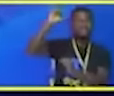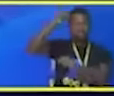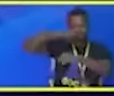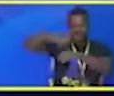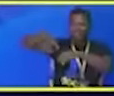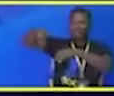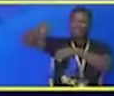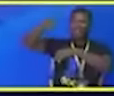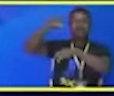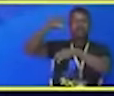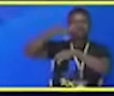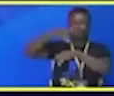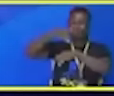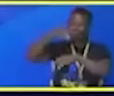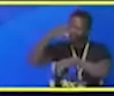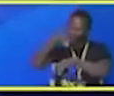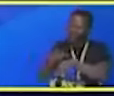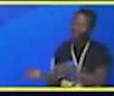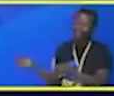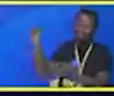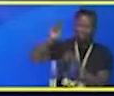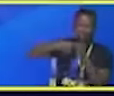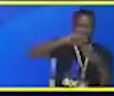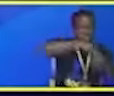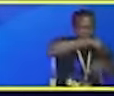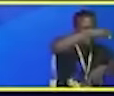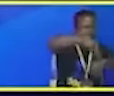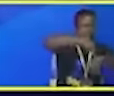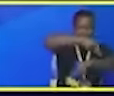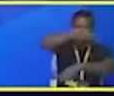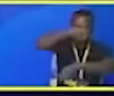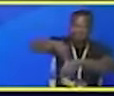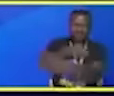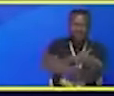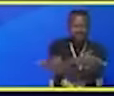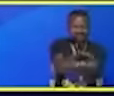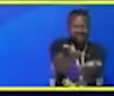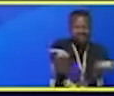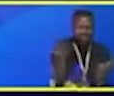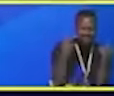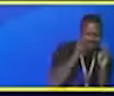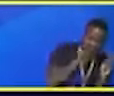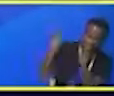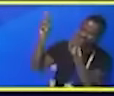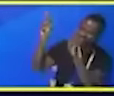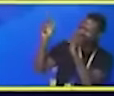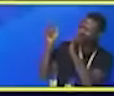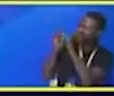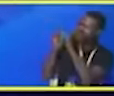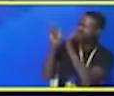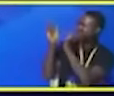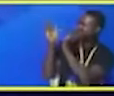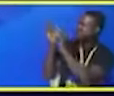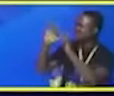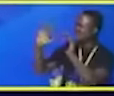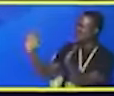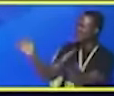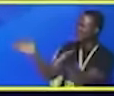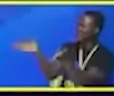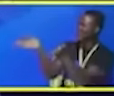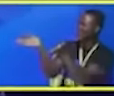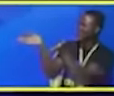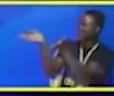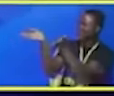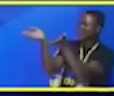wisdom till the nations see Jesus lifted